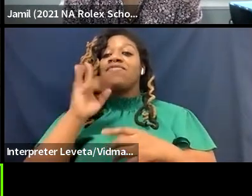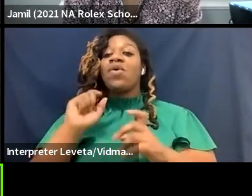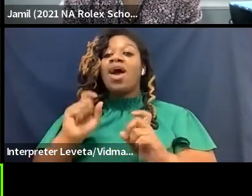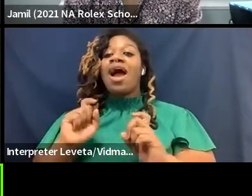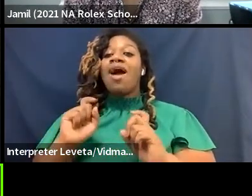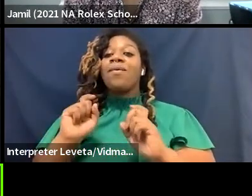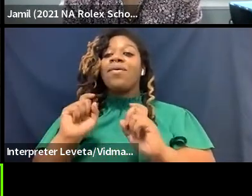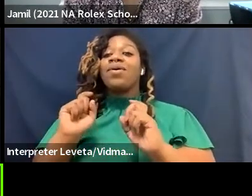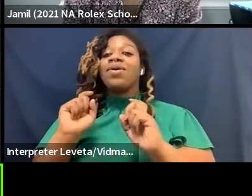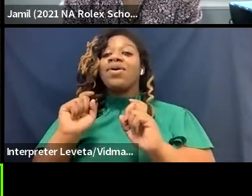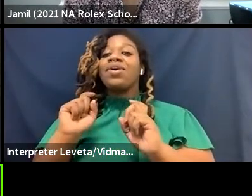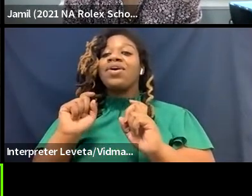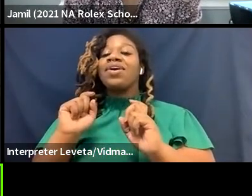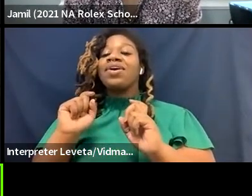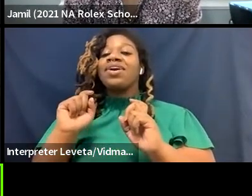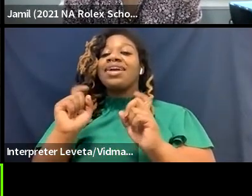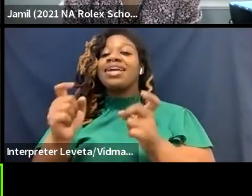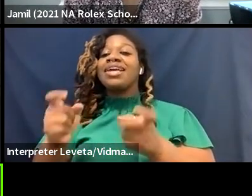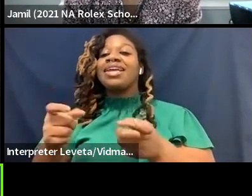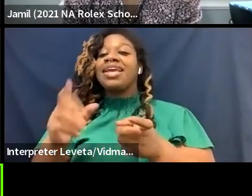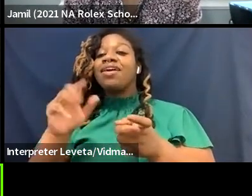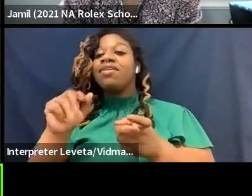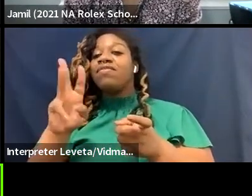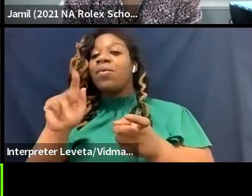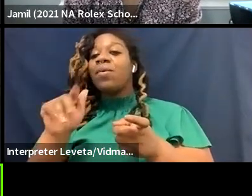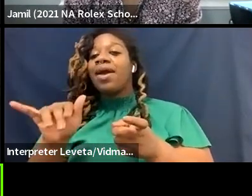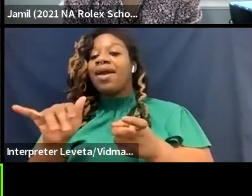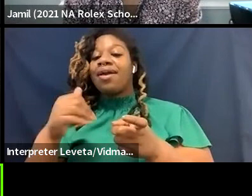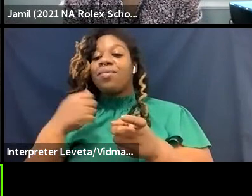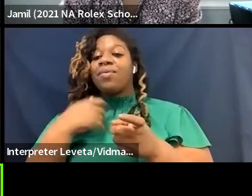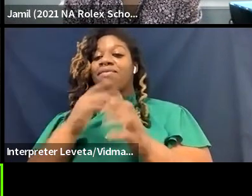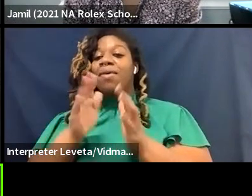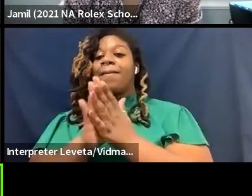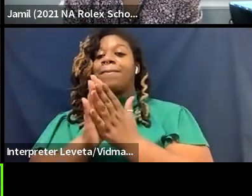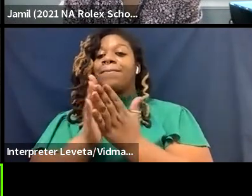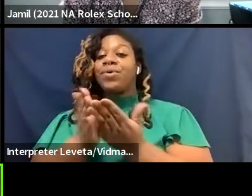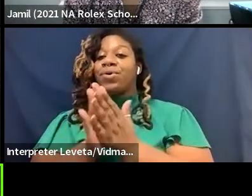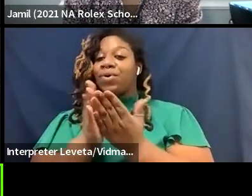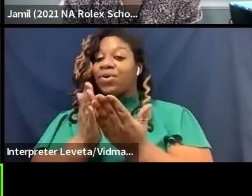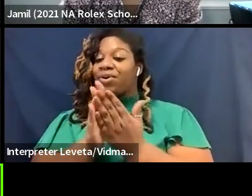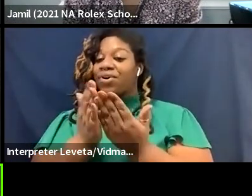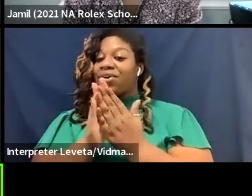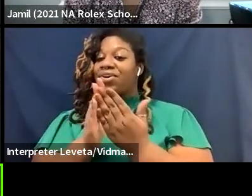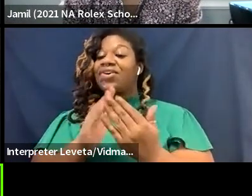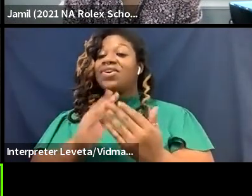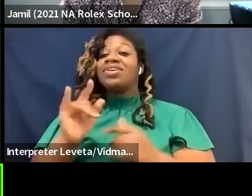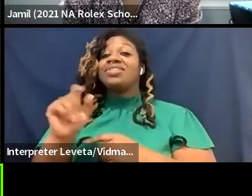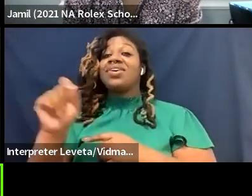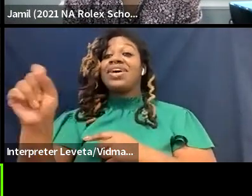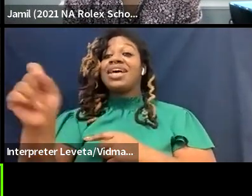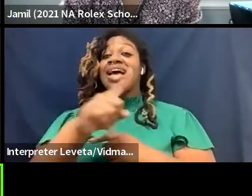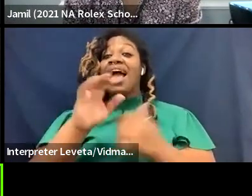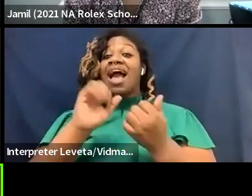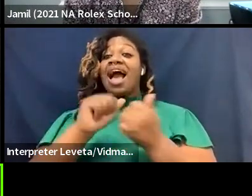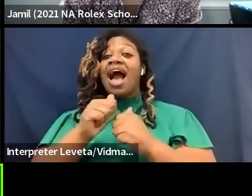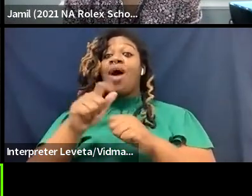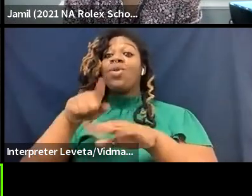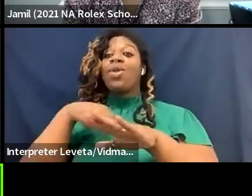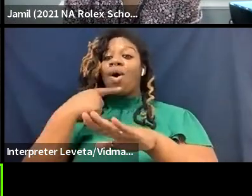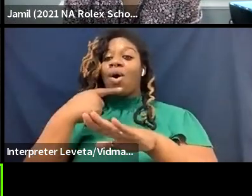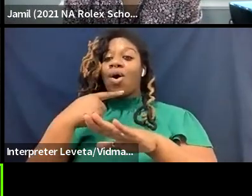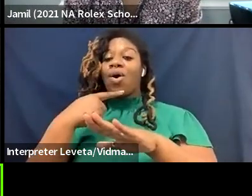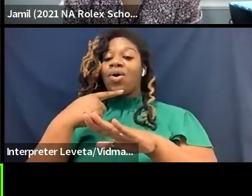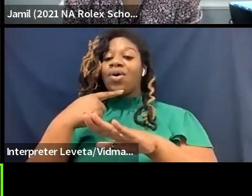autographed by Dr. Ayanna Elizabeth Johnson. How long do you have to wait